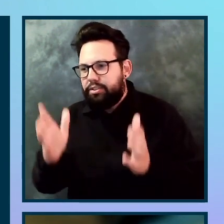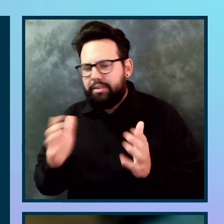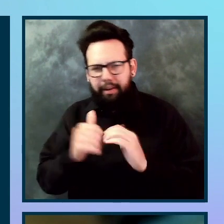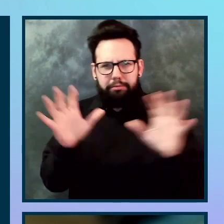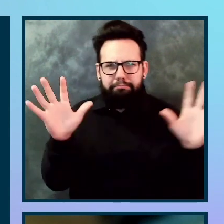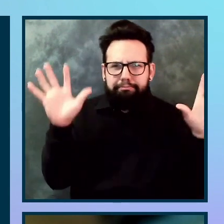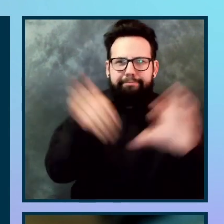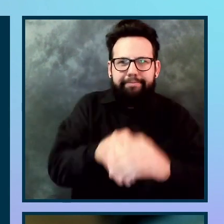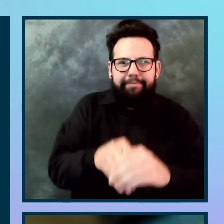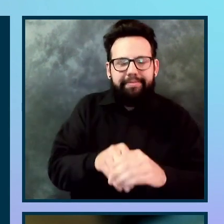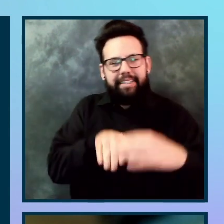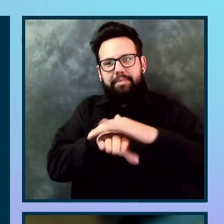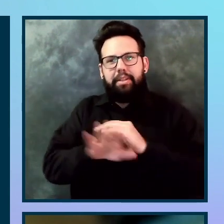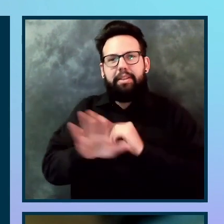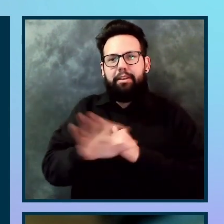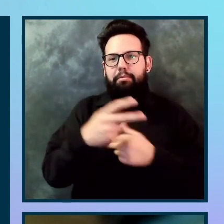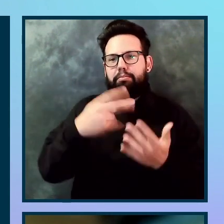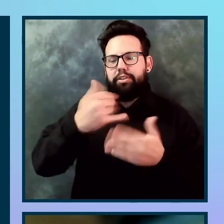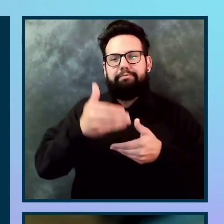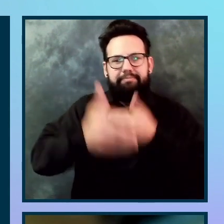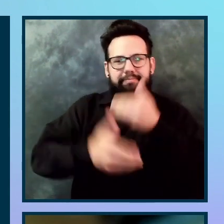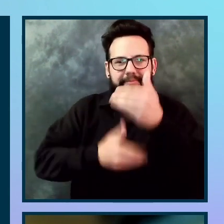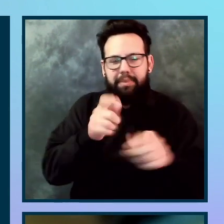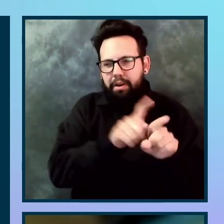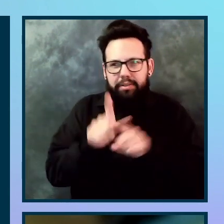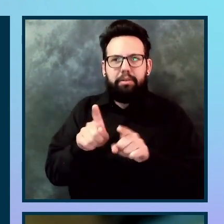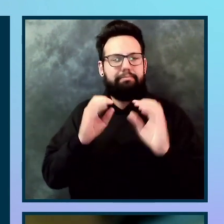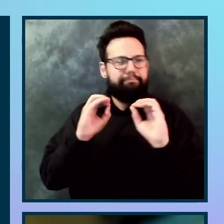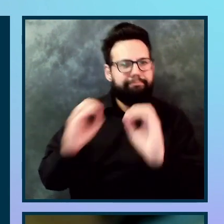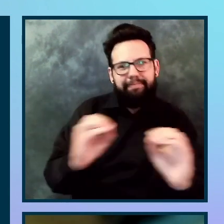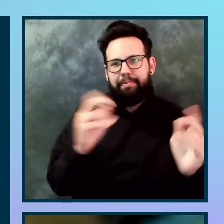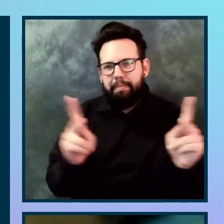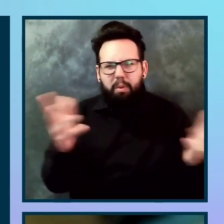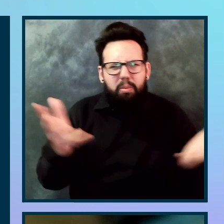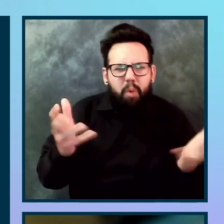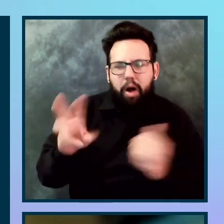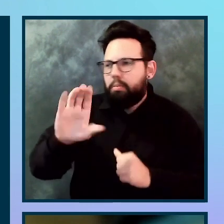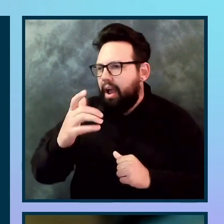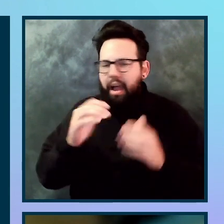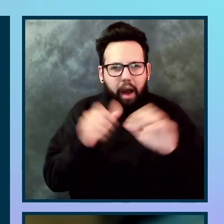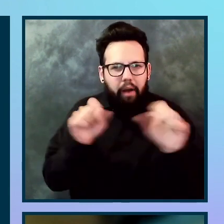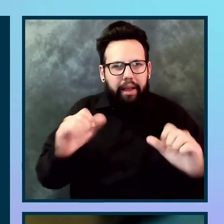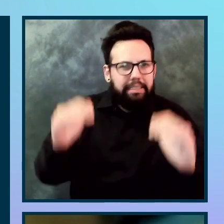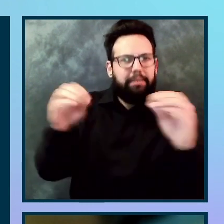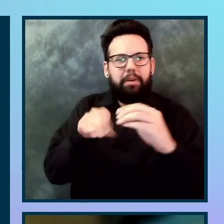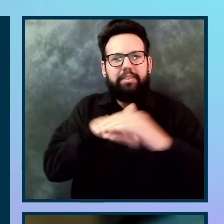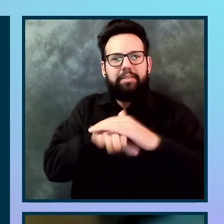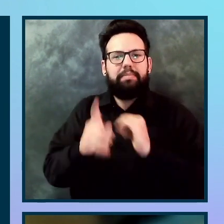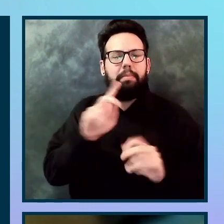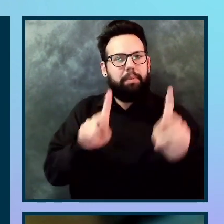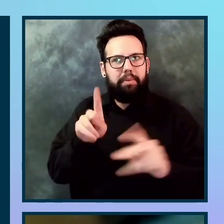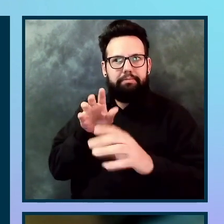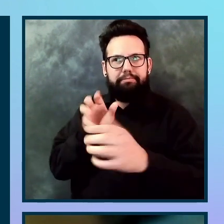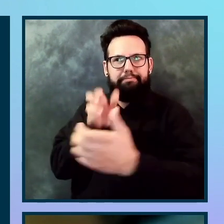their project workflow, as well as helping people understand what the WCAG is and how to make products accessible for people with disabilities. I